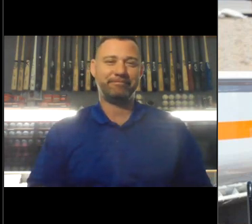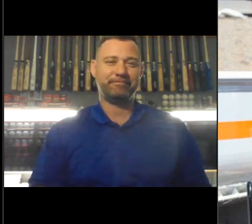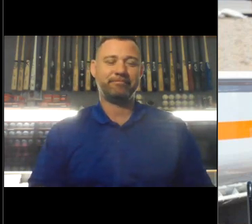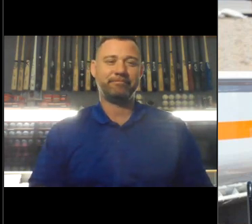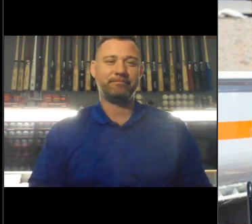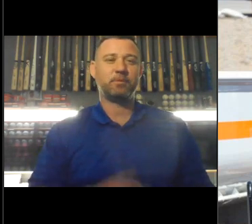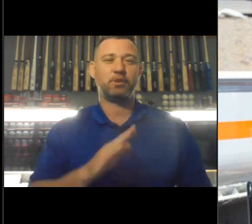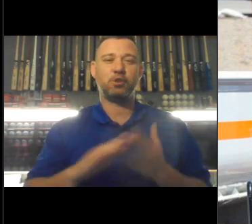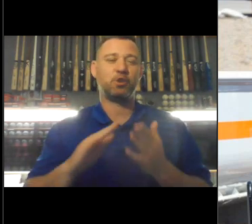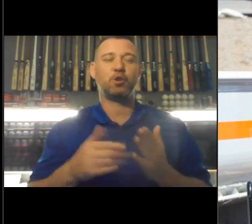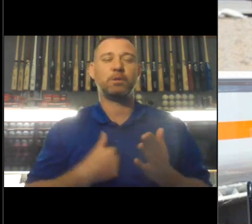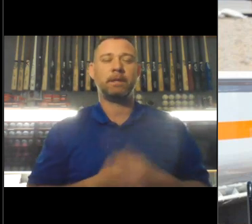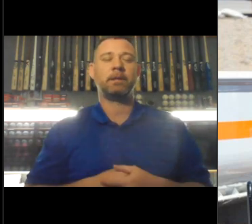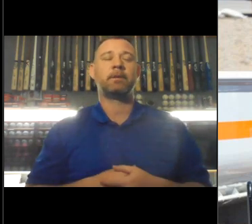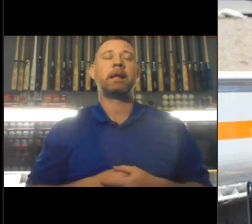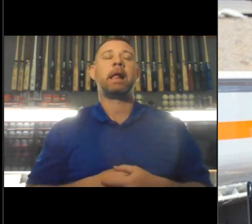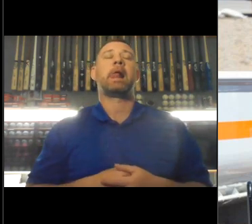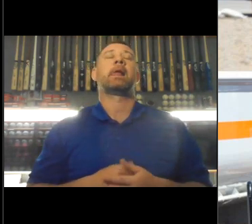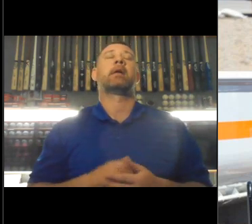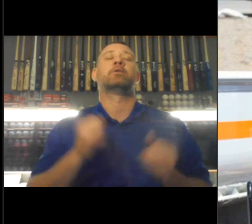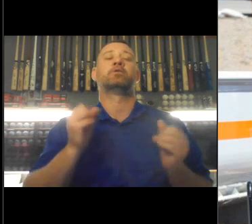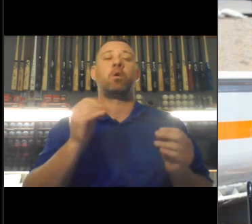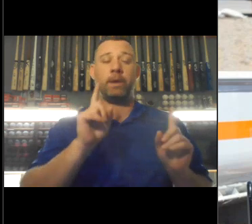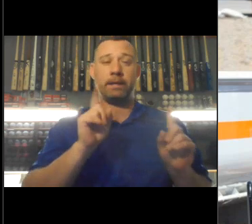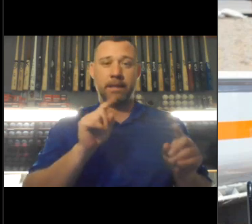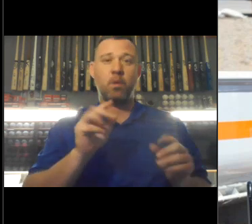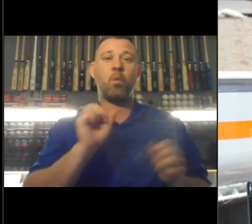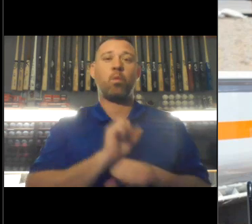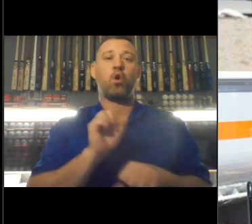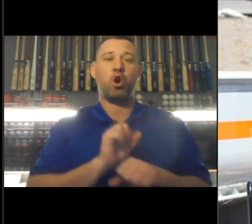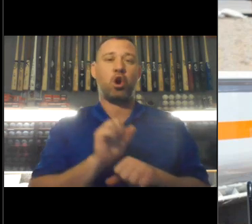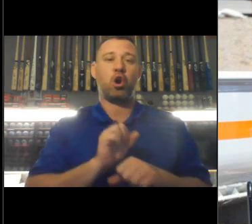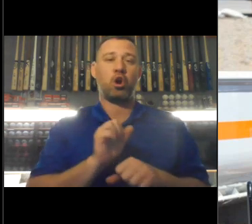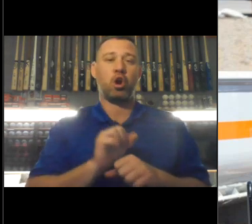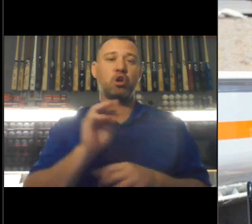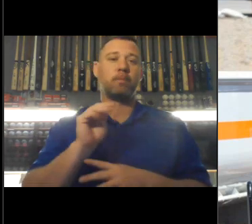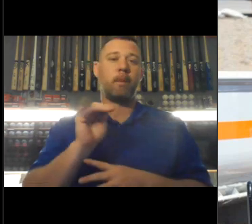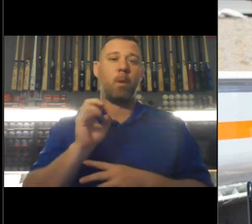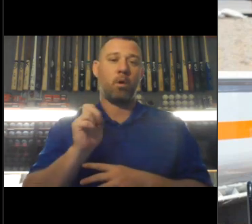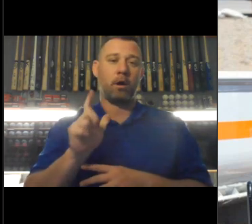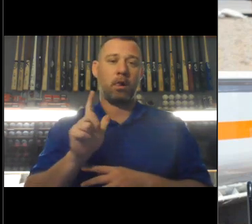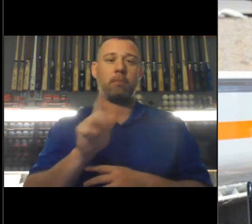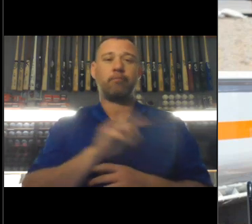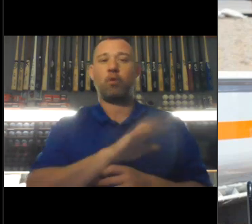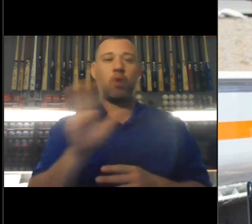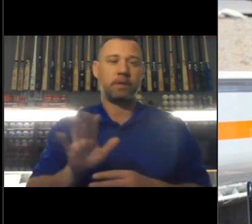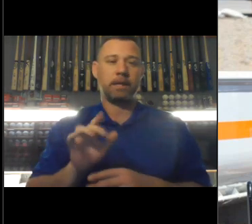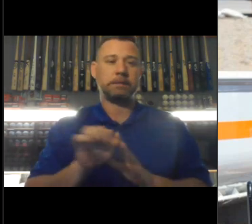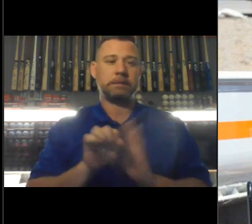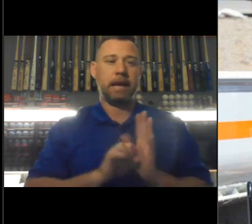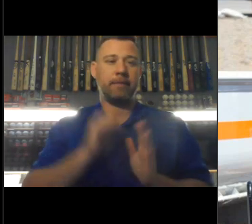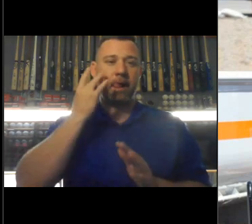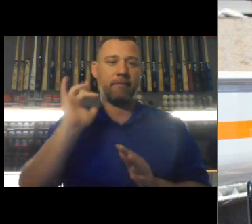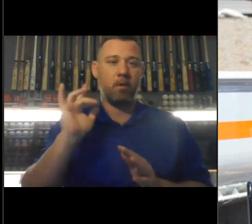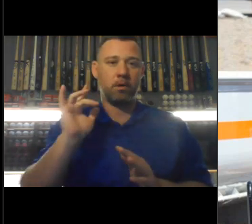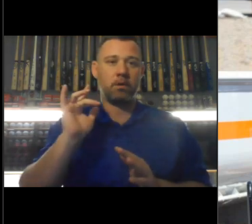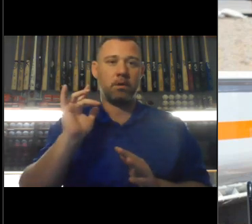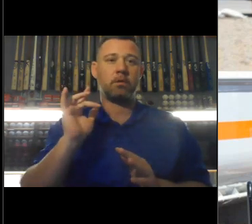Excuse me. So we attended the Workers' Memorial across the state of California. I know there was a, sorry, thank